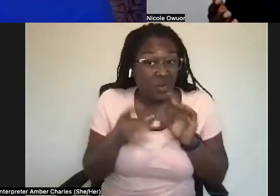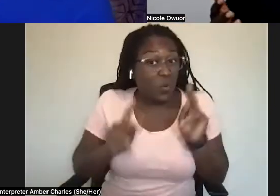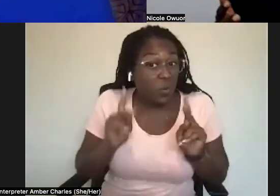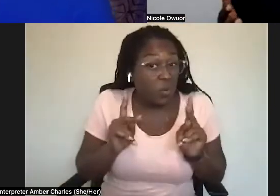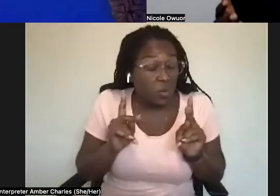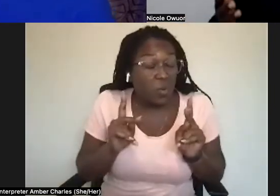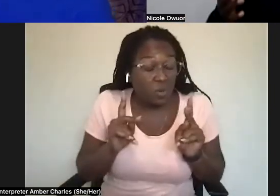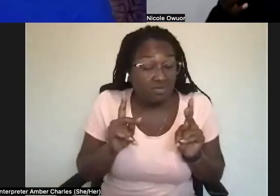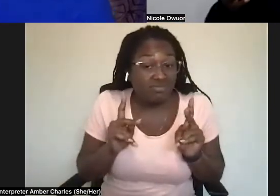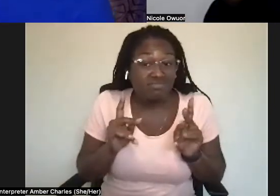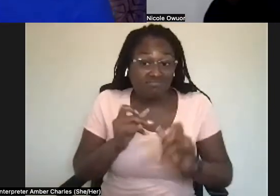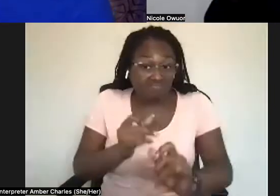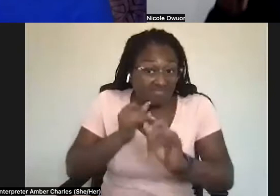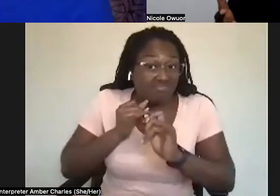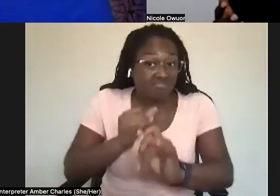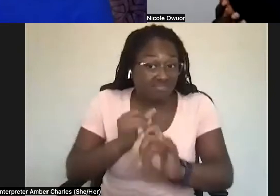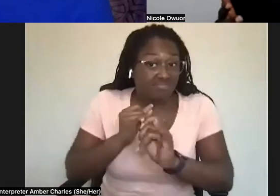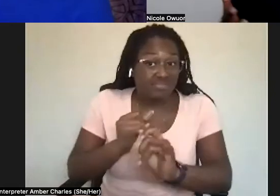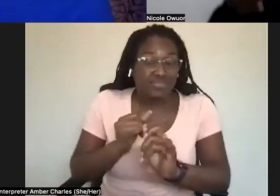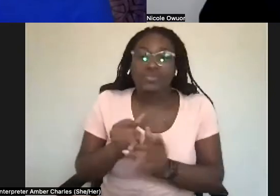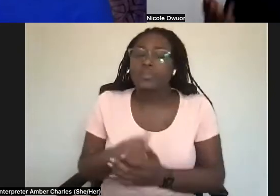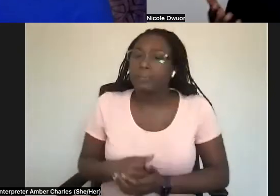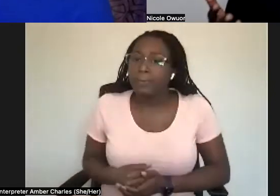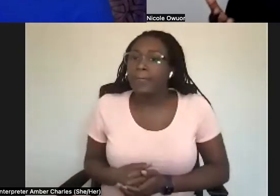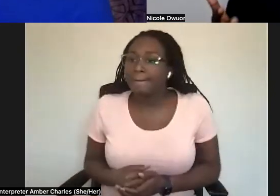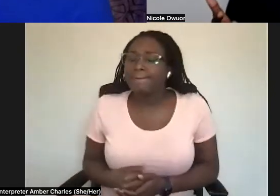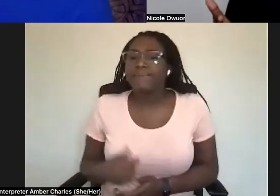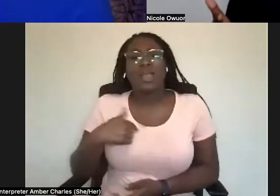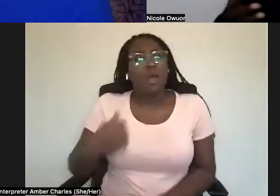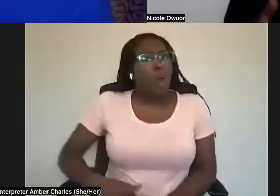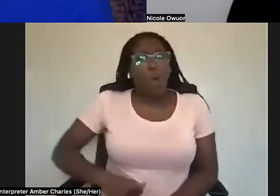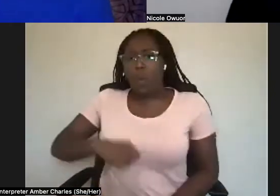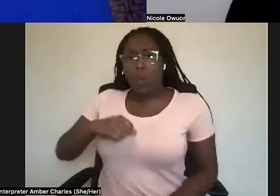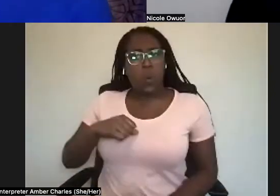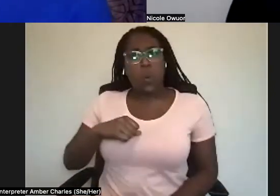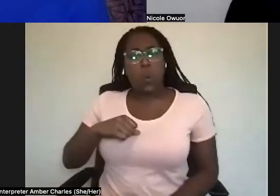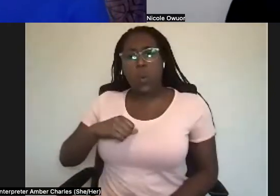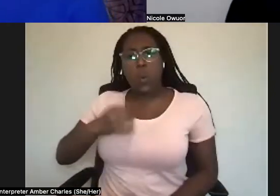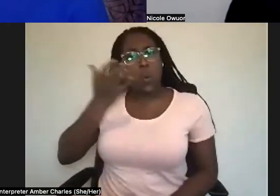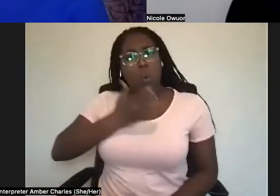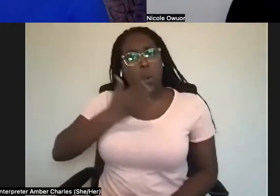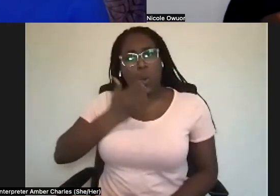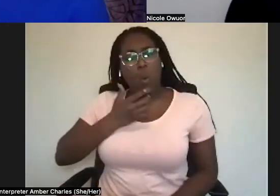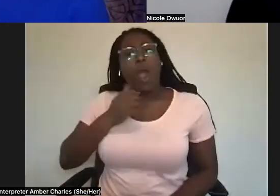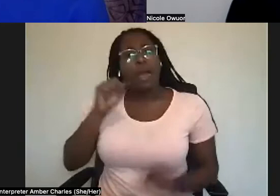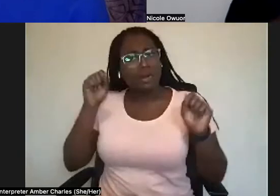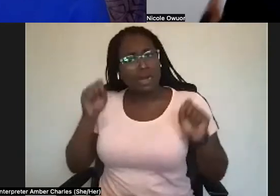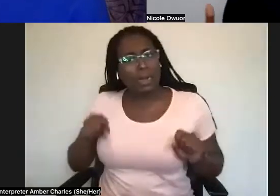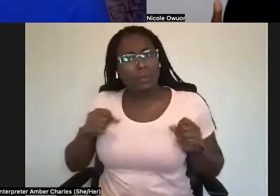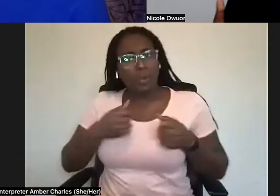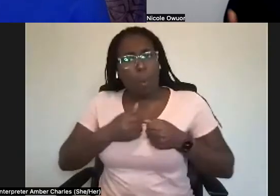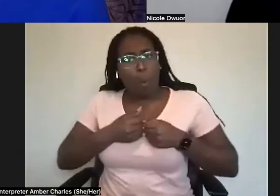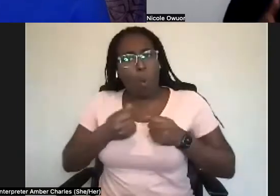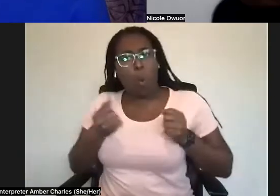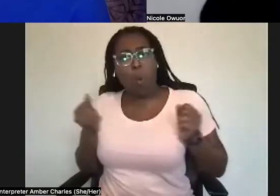us. And while I was really proud of myself for embodying that vulnerability myself and standing